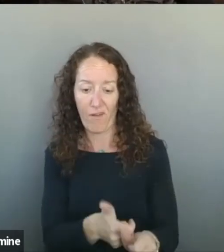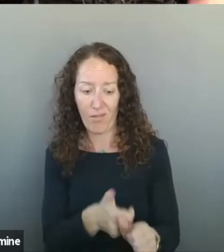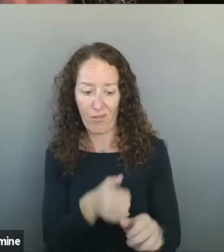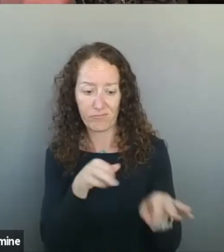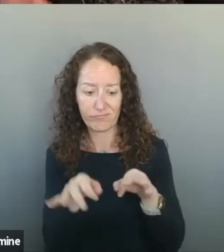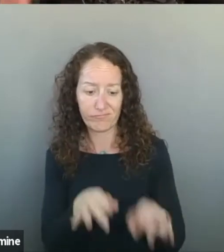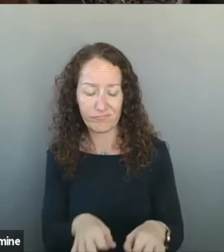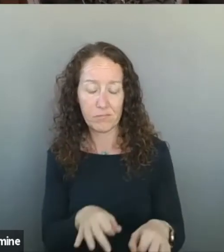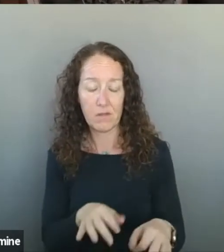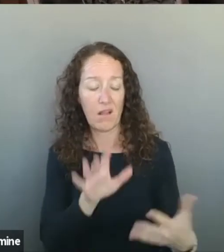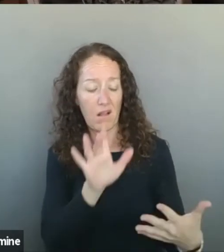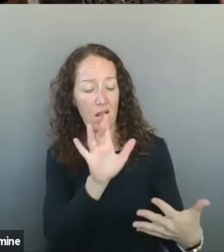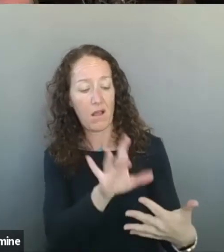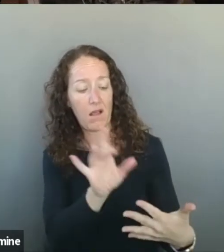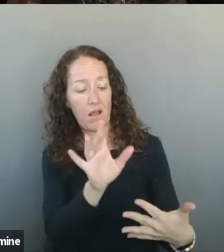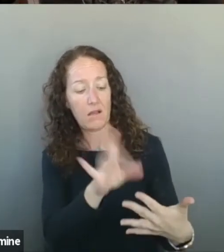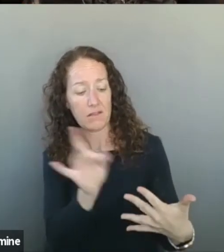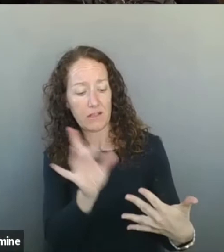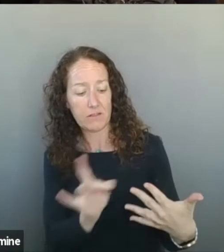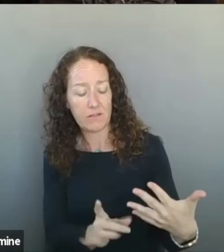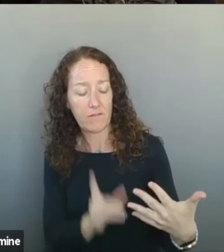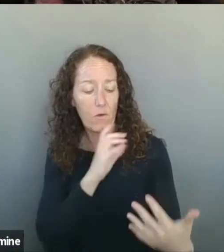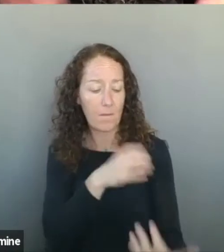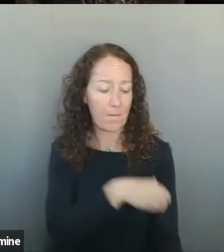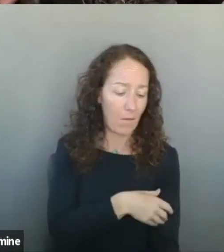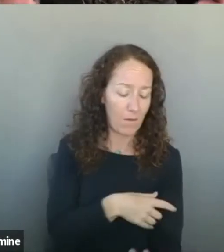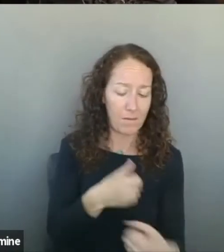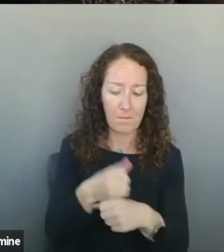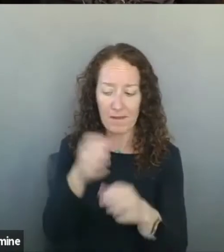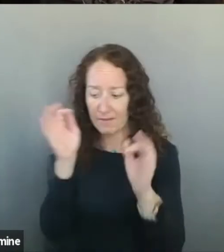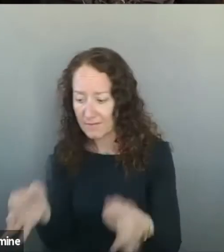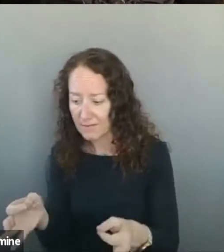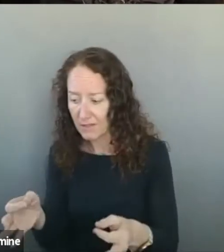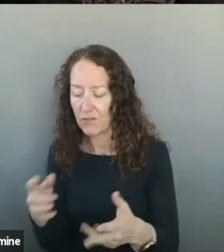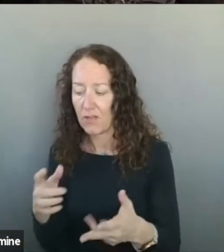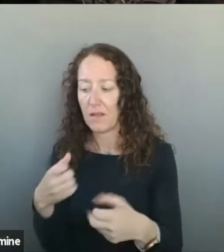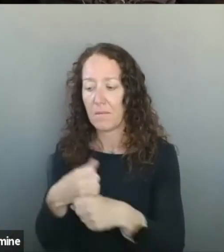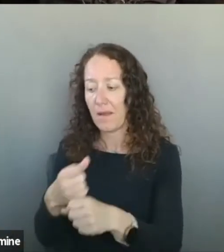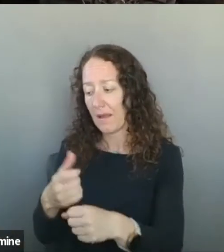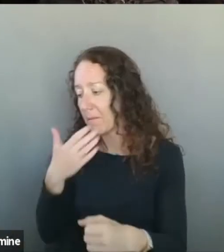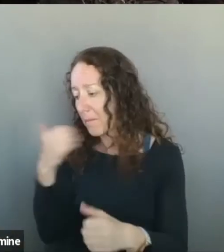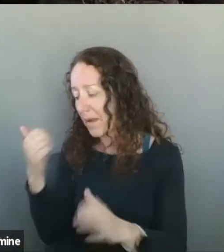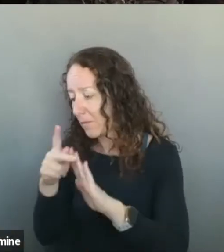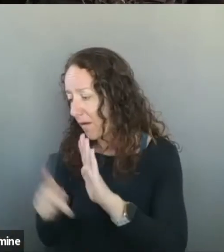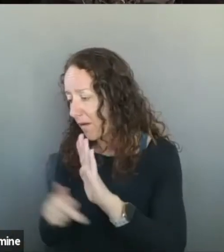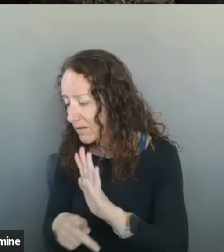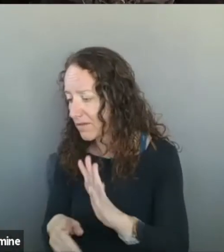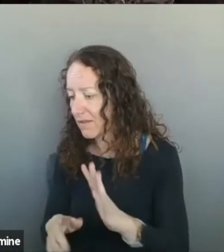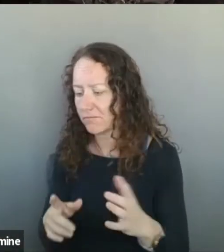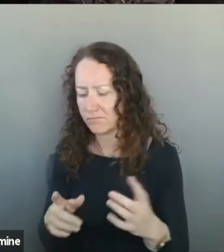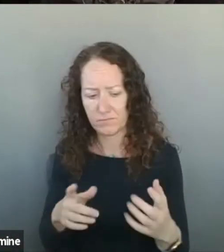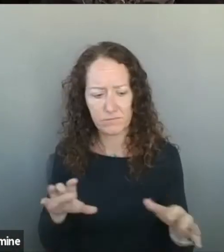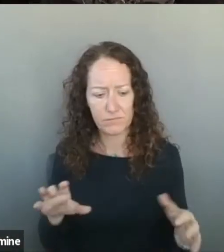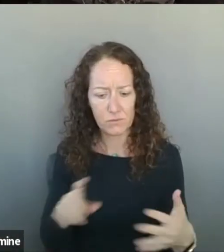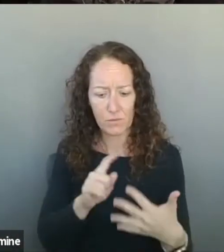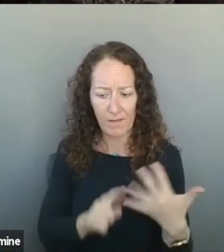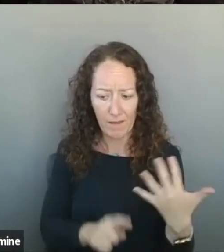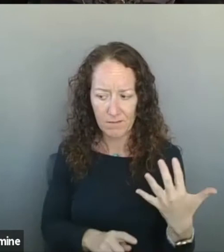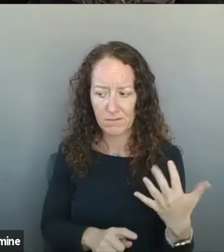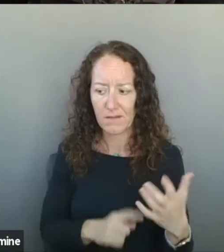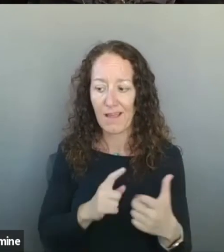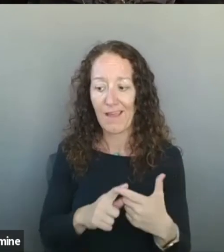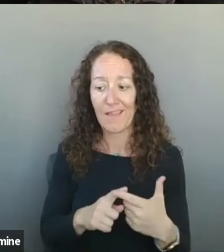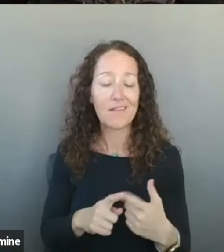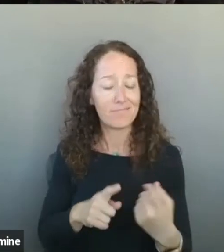that work for power and decision-making and creating better policies for your organization, and totally agree about the how long for